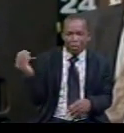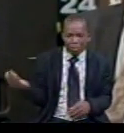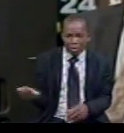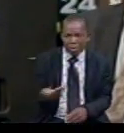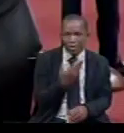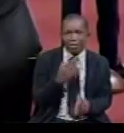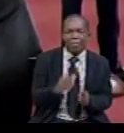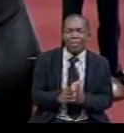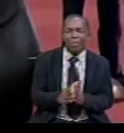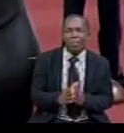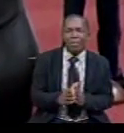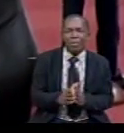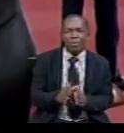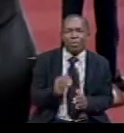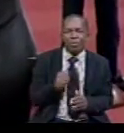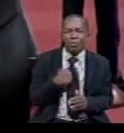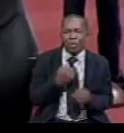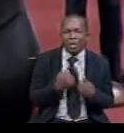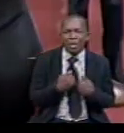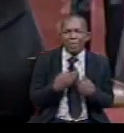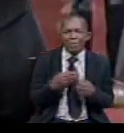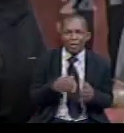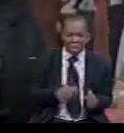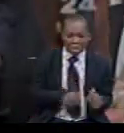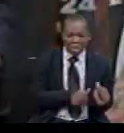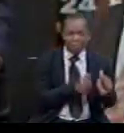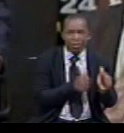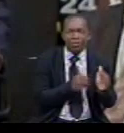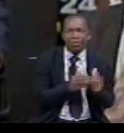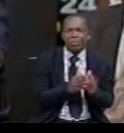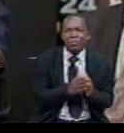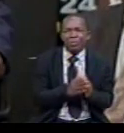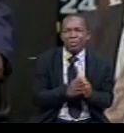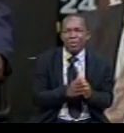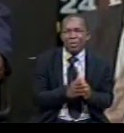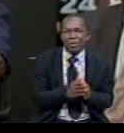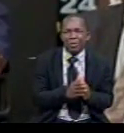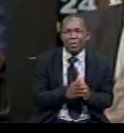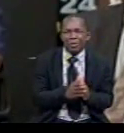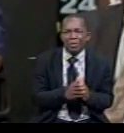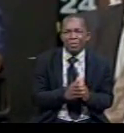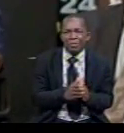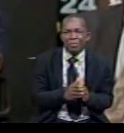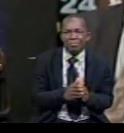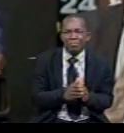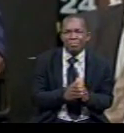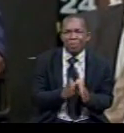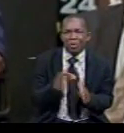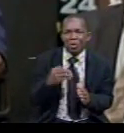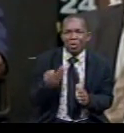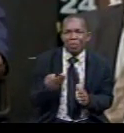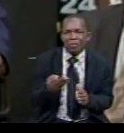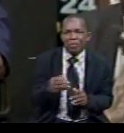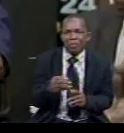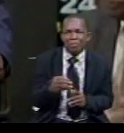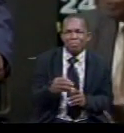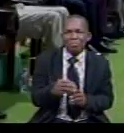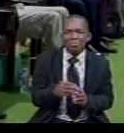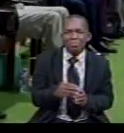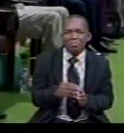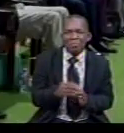In our midst, we have Apostle Listowel of the Preach the Word Ministries. Specially